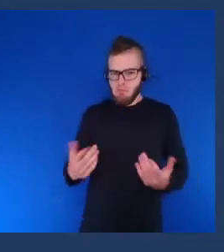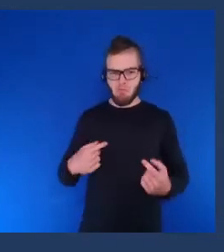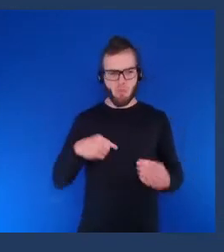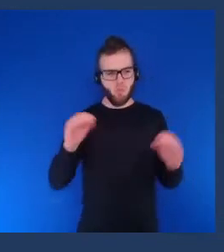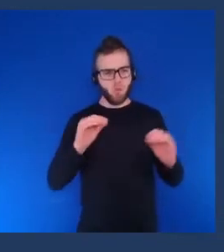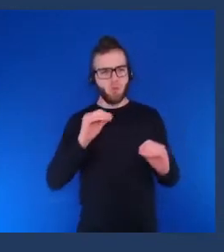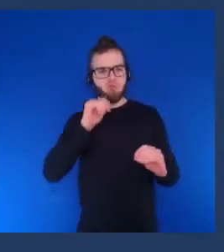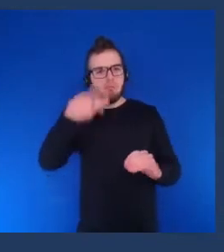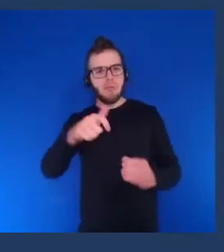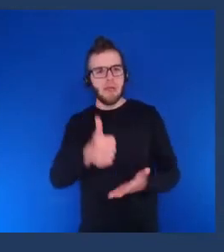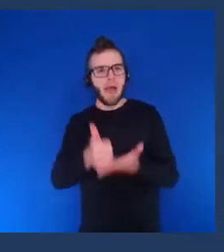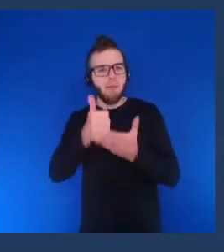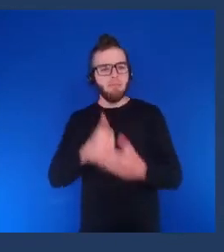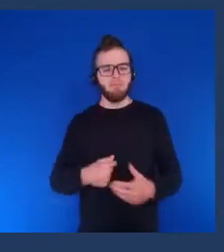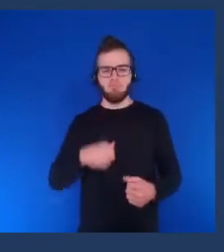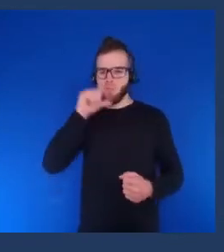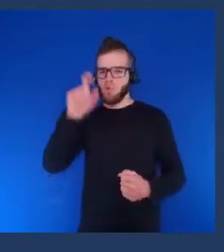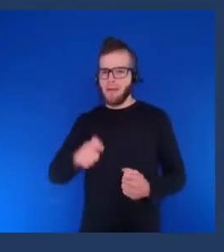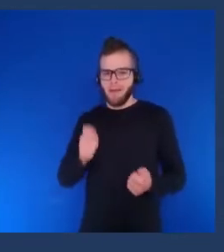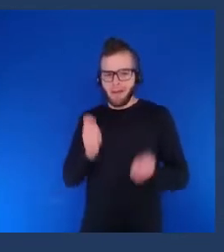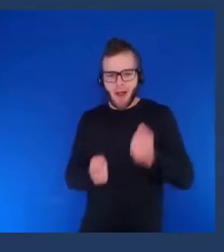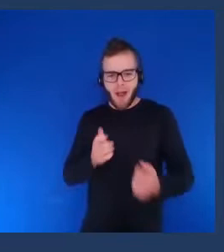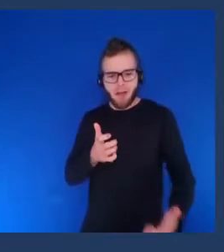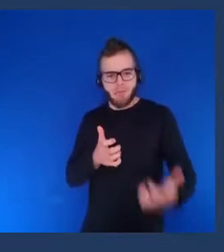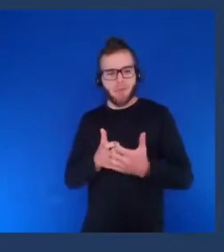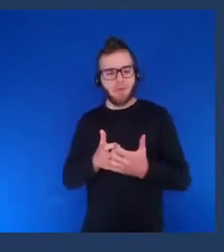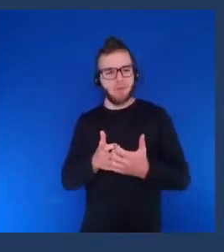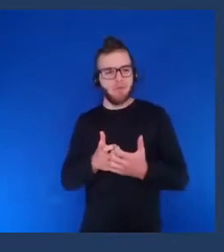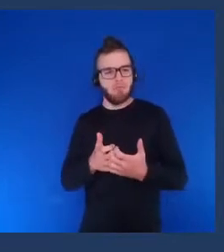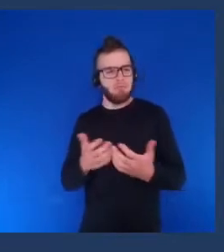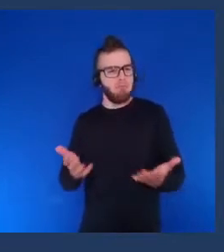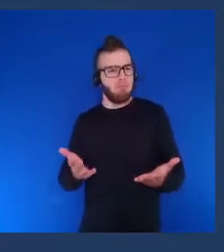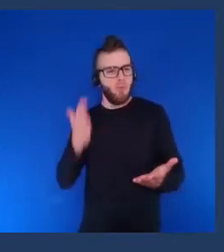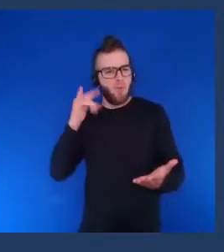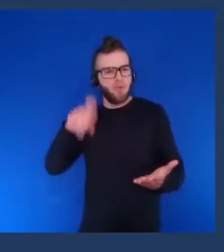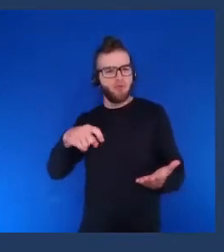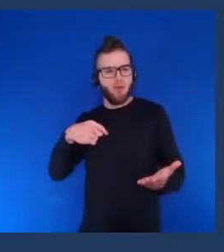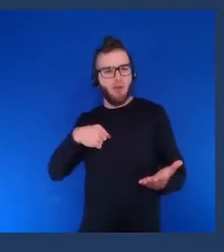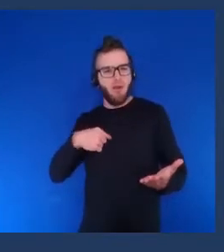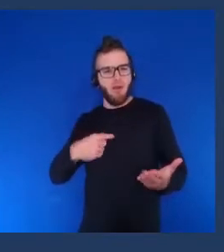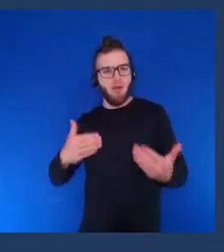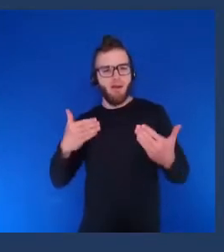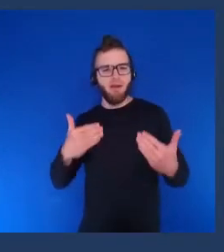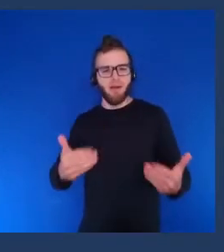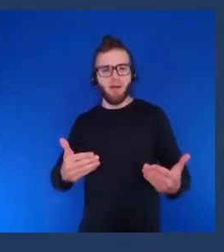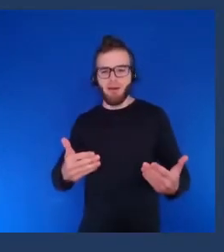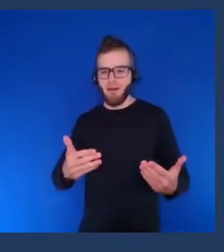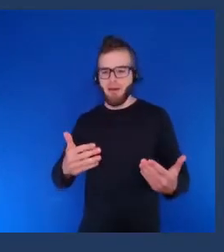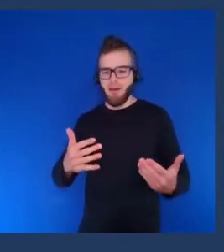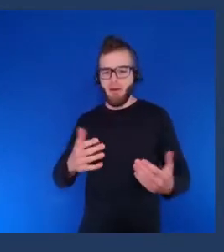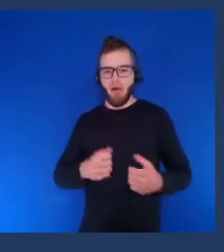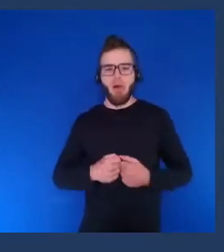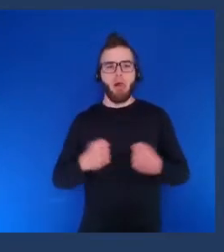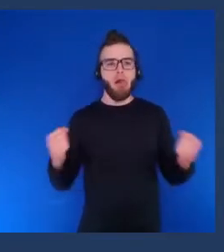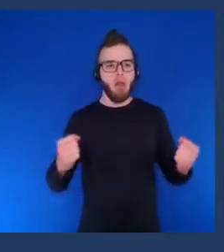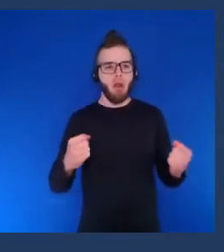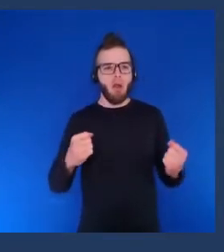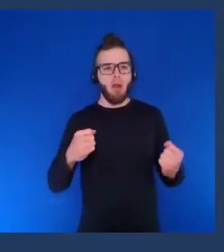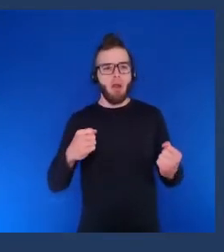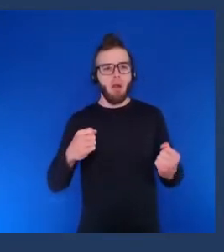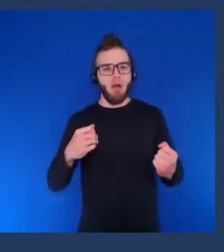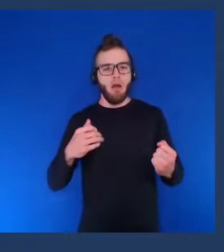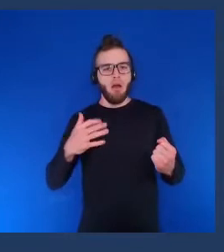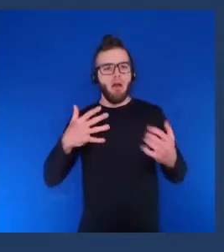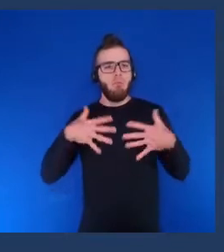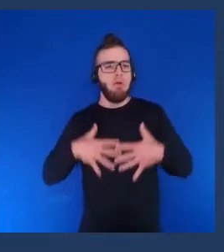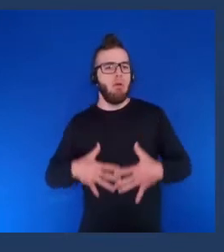else? Why should I bring myself to that emotional level again if I can hide it and compartmentalize it? But I think that's the